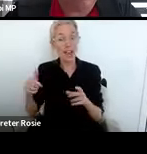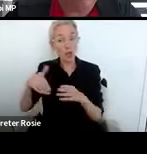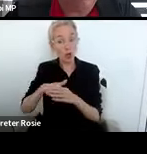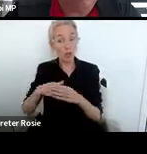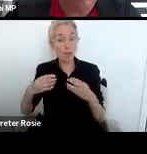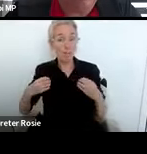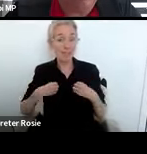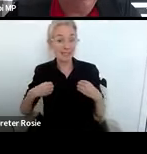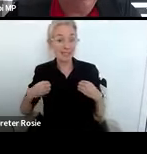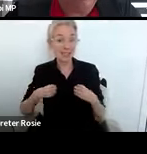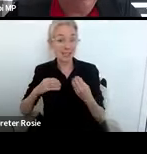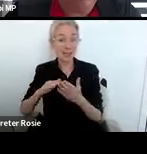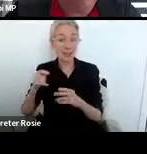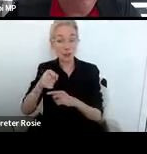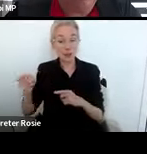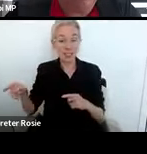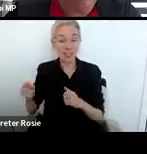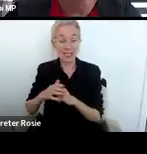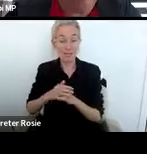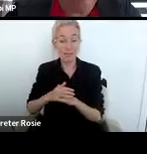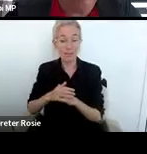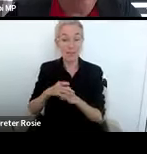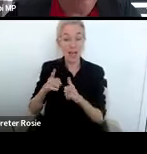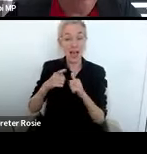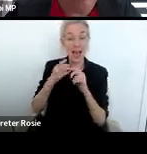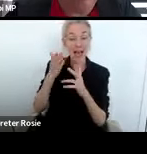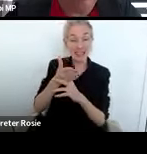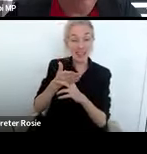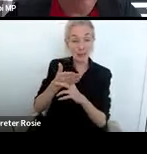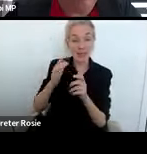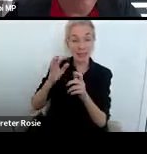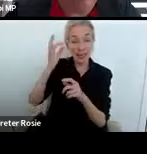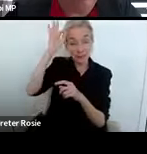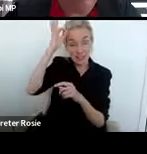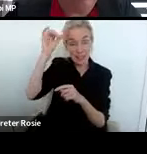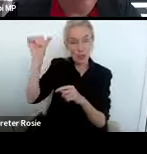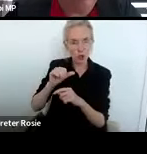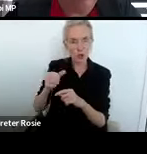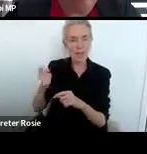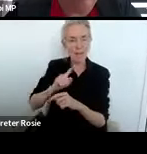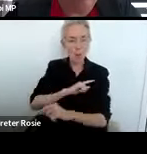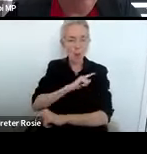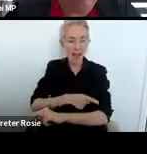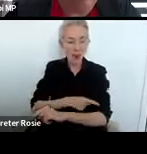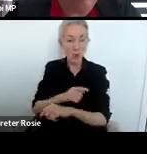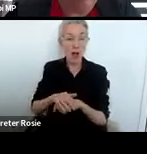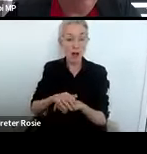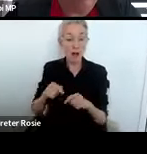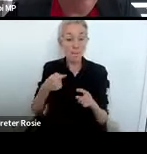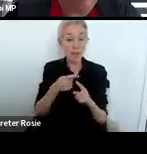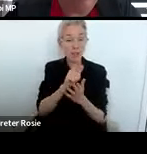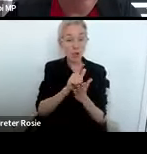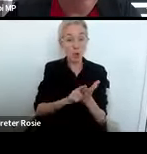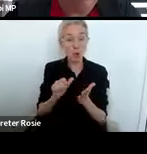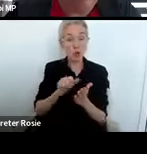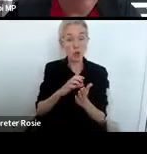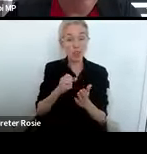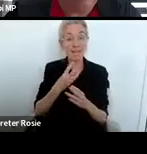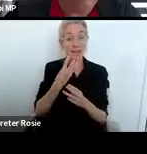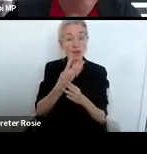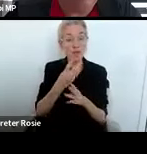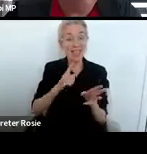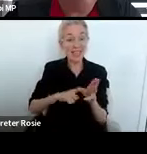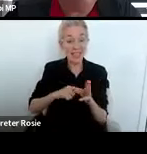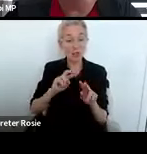greater committee powers, a 3-year review and timely accountability to the House of Representatives,